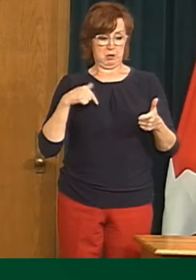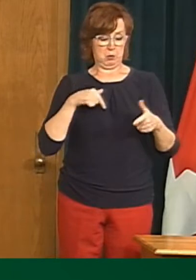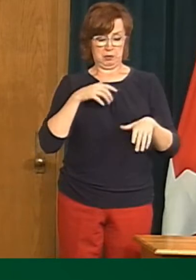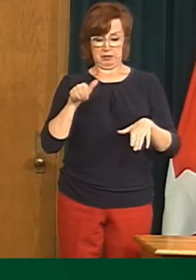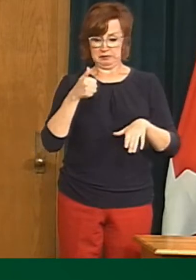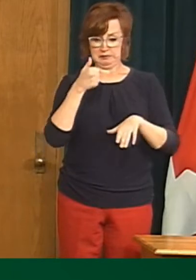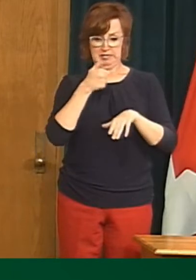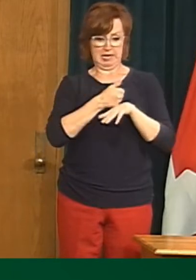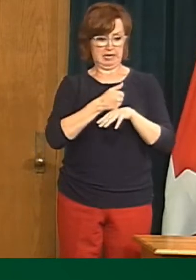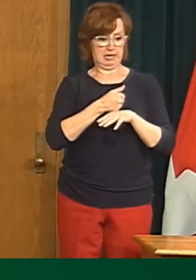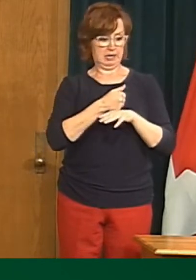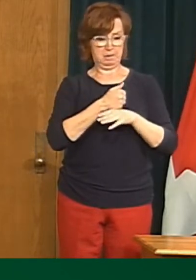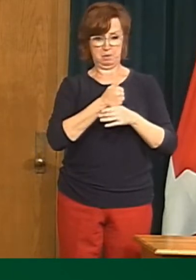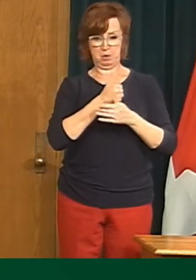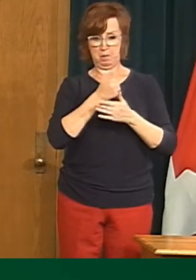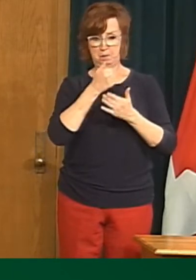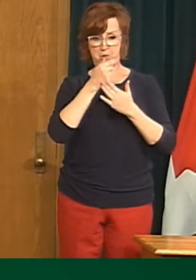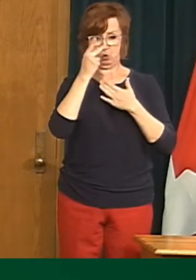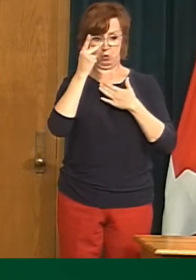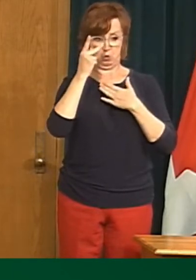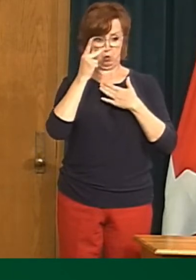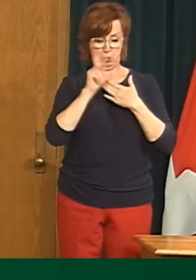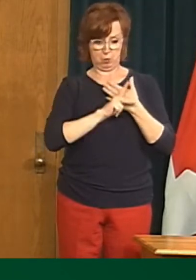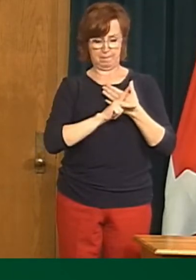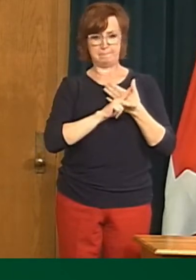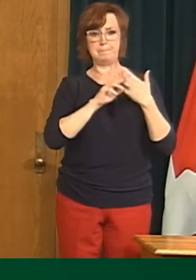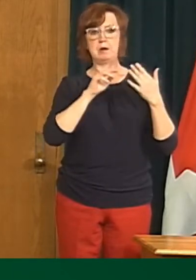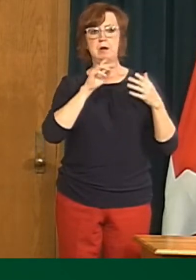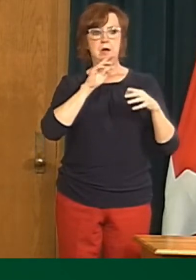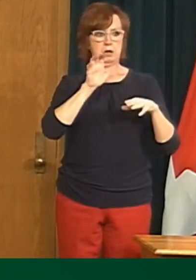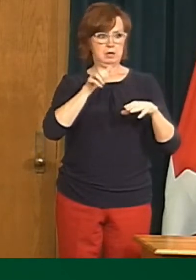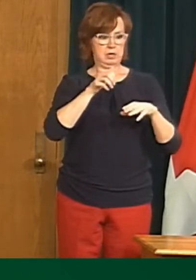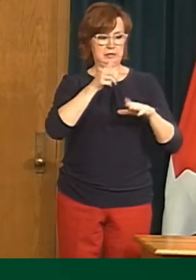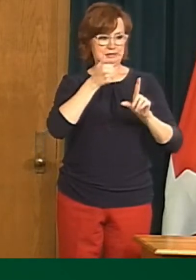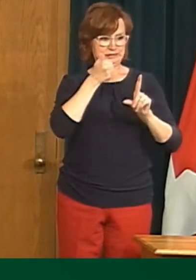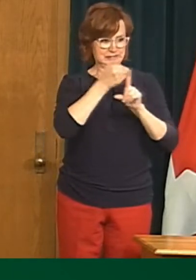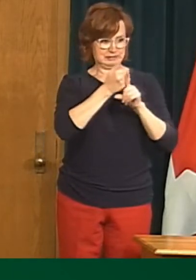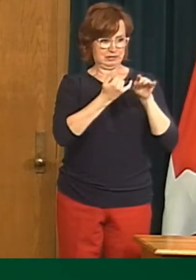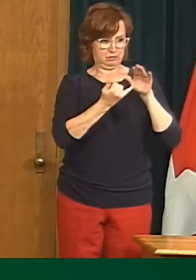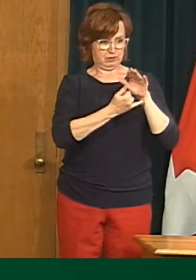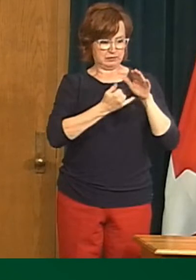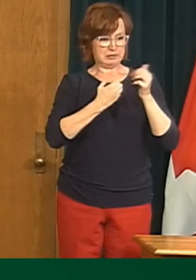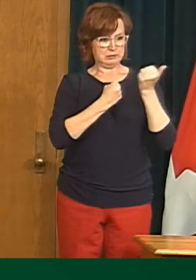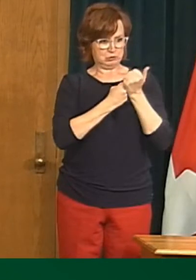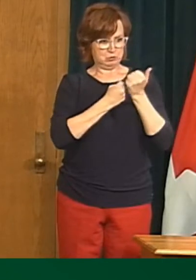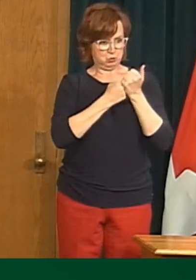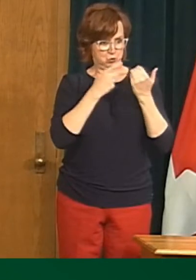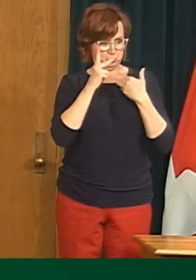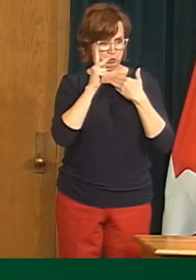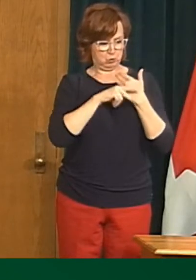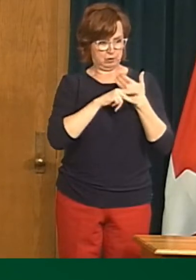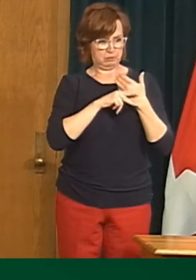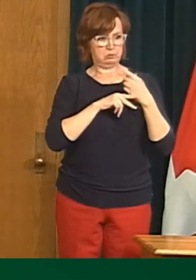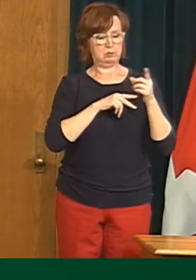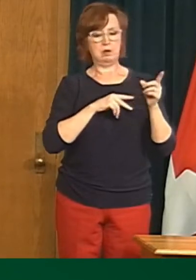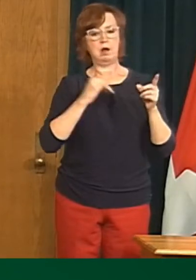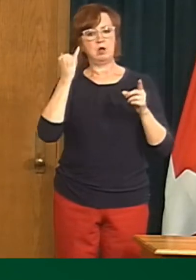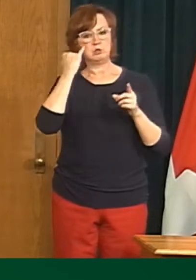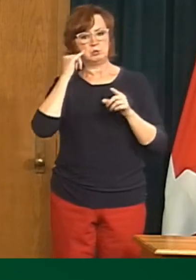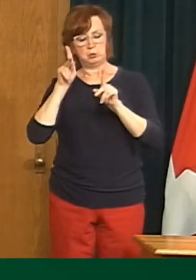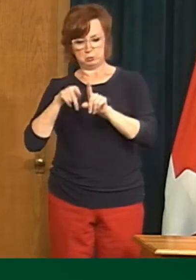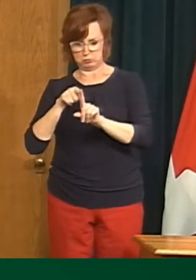support program, where if someone did not qualify for any other programs and was feeling under the weather or required